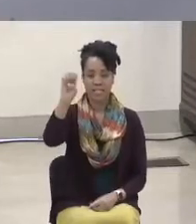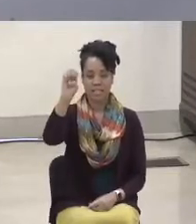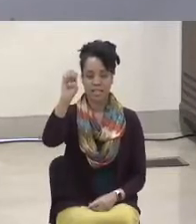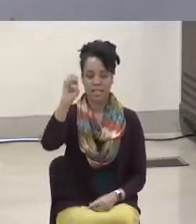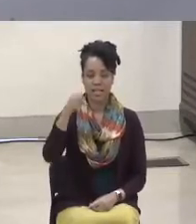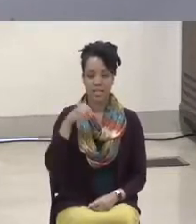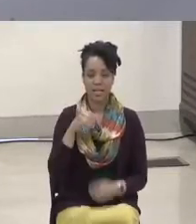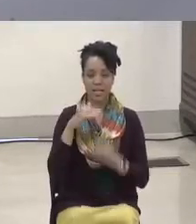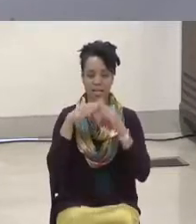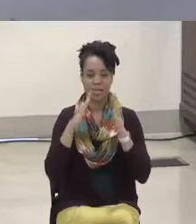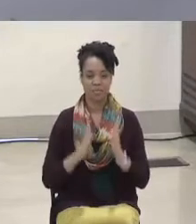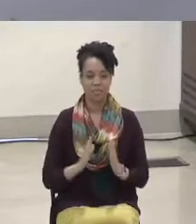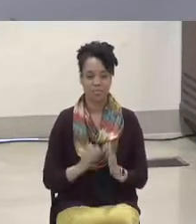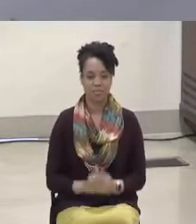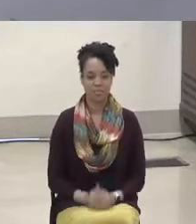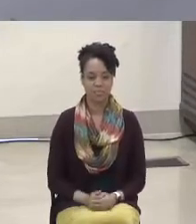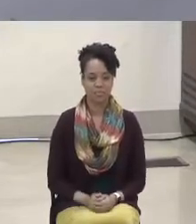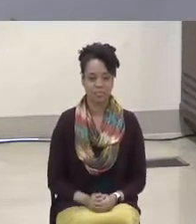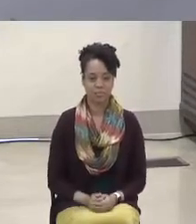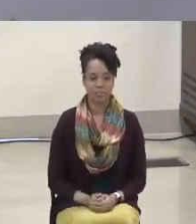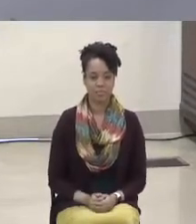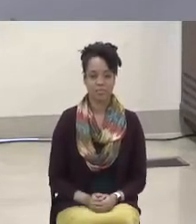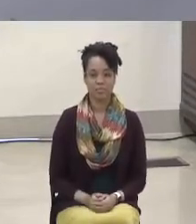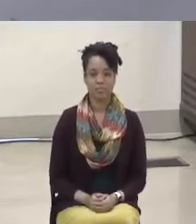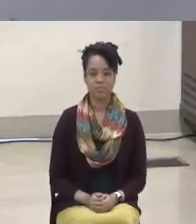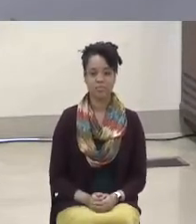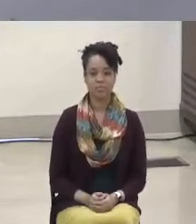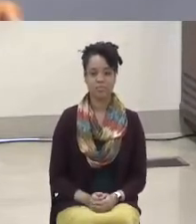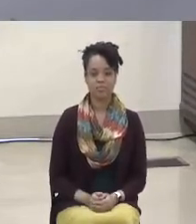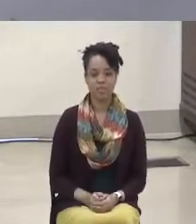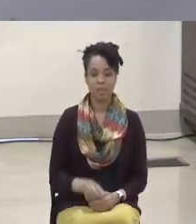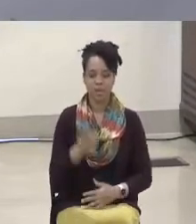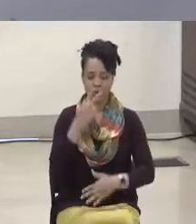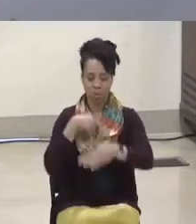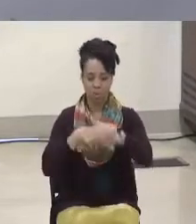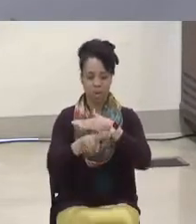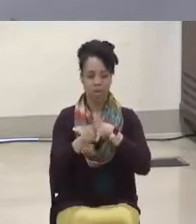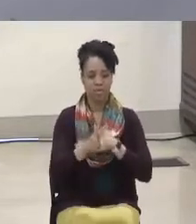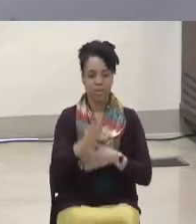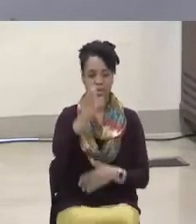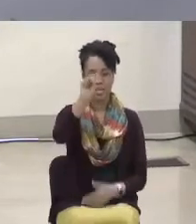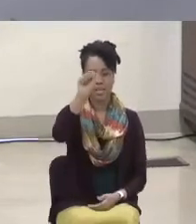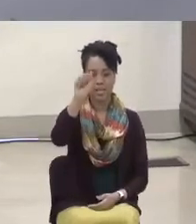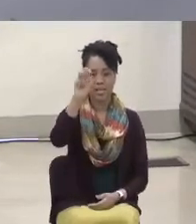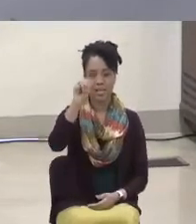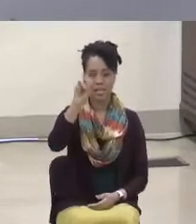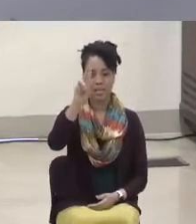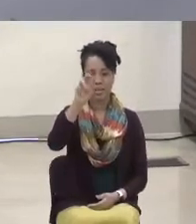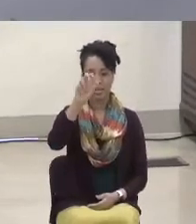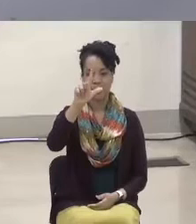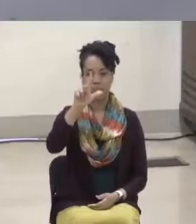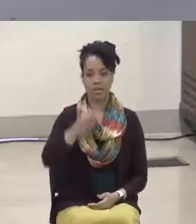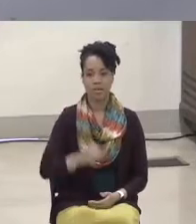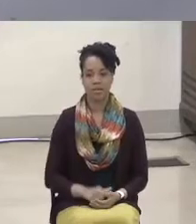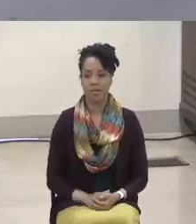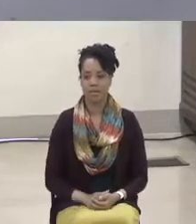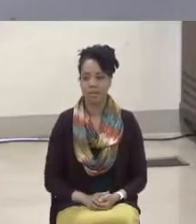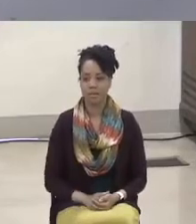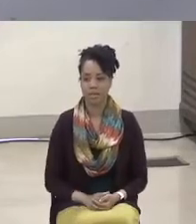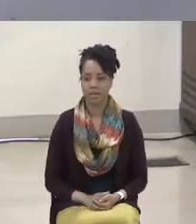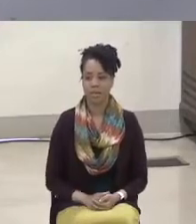casa de Jesse, the prophet Samuel, el profeta Samuel, he